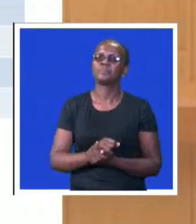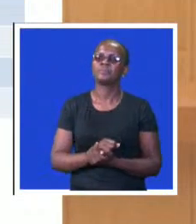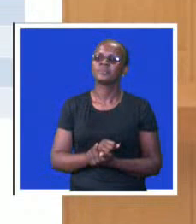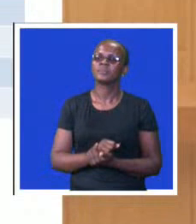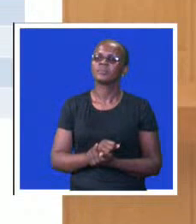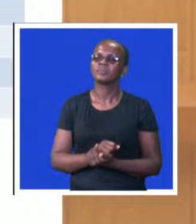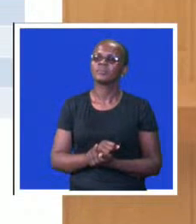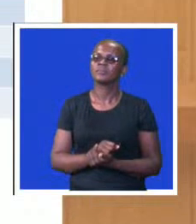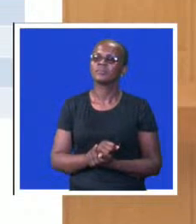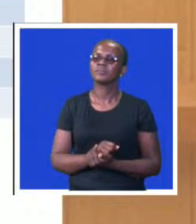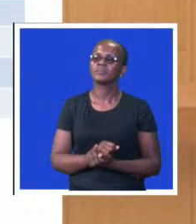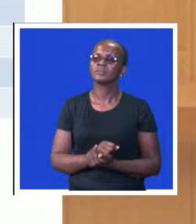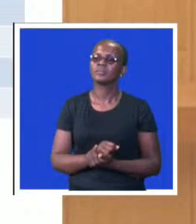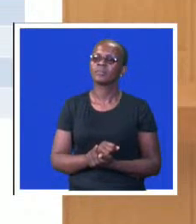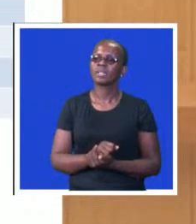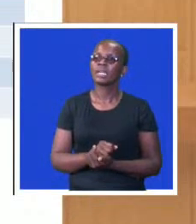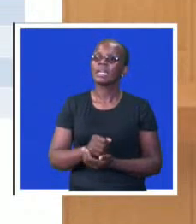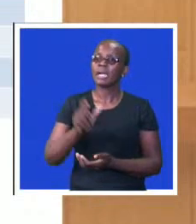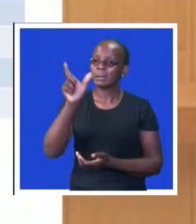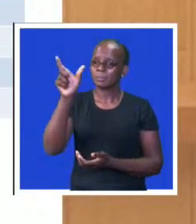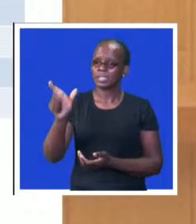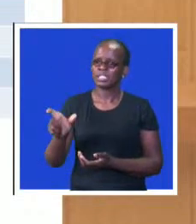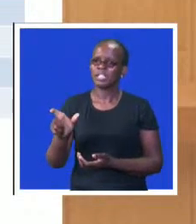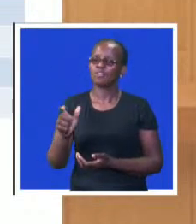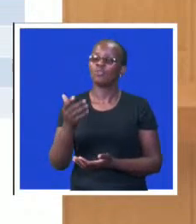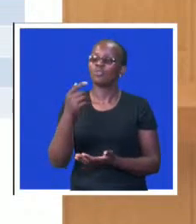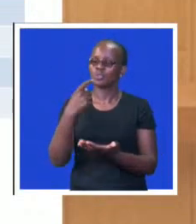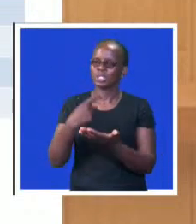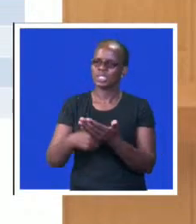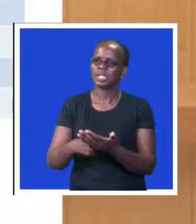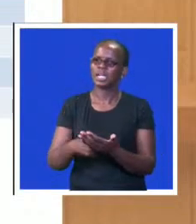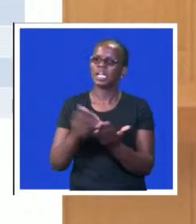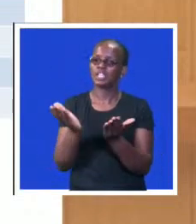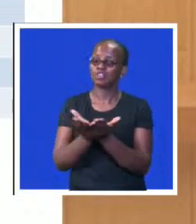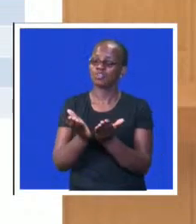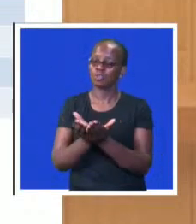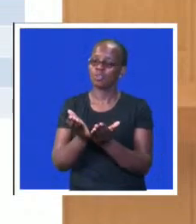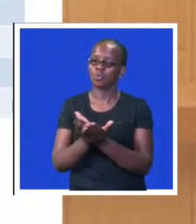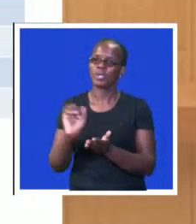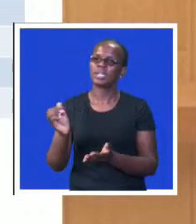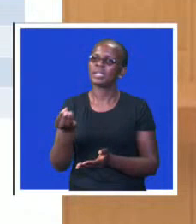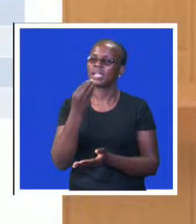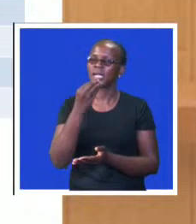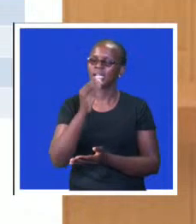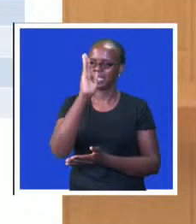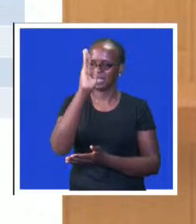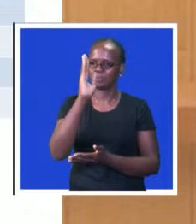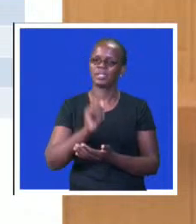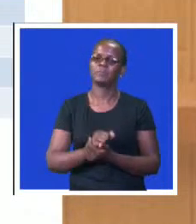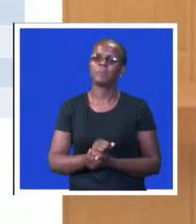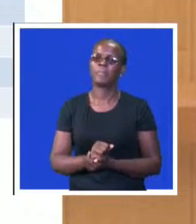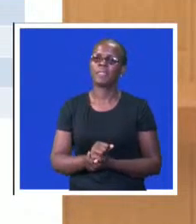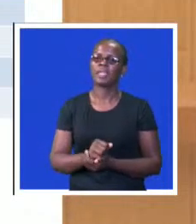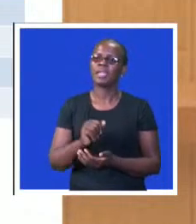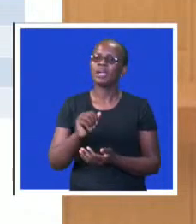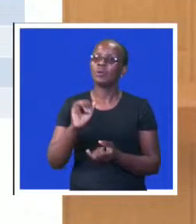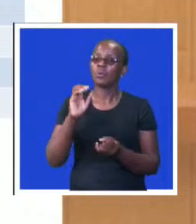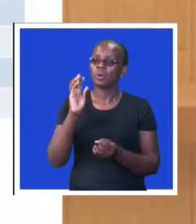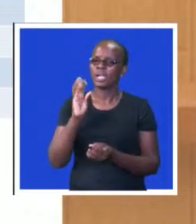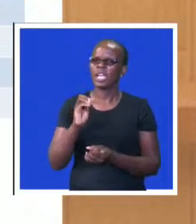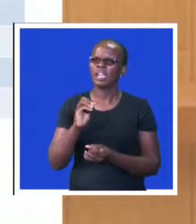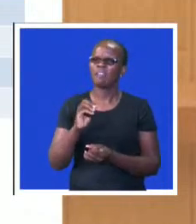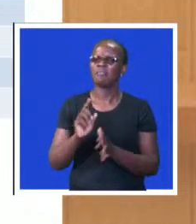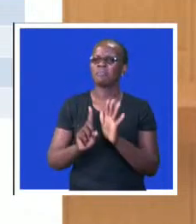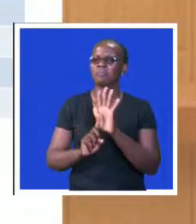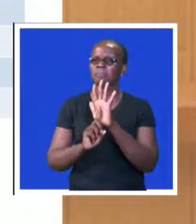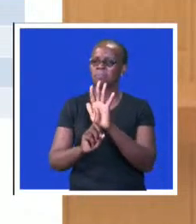may buy at school during his or her lunch break. Here we have an example of